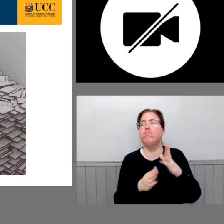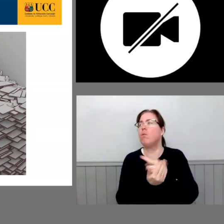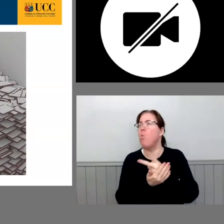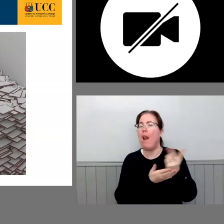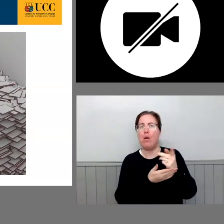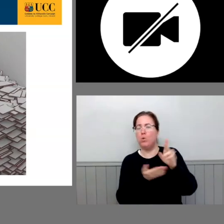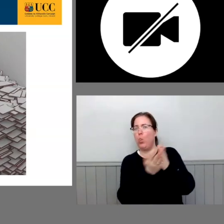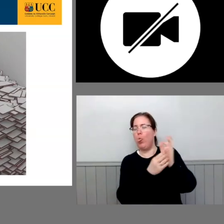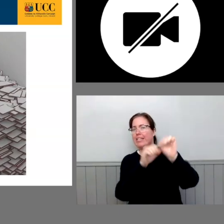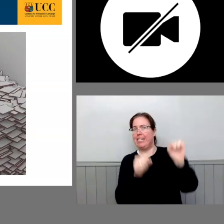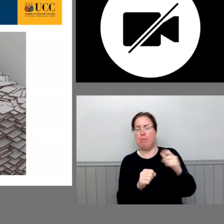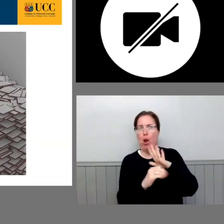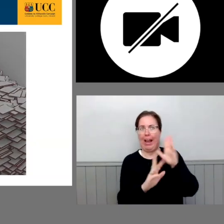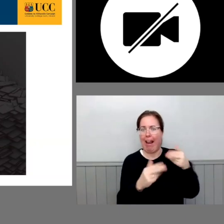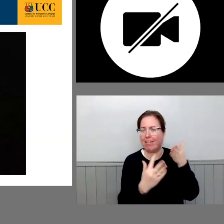unsafe.